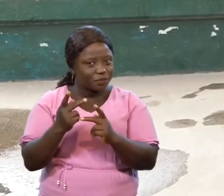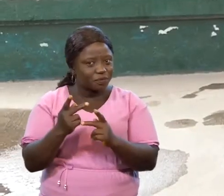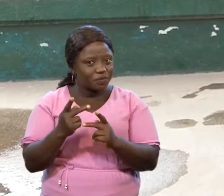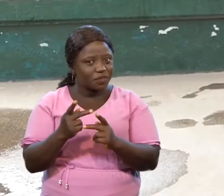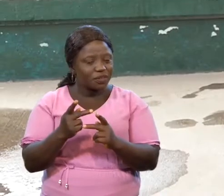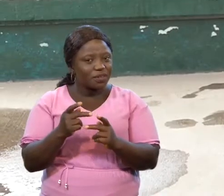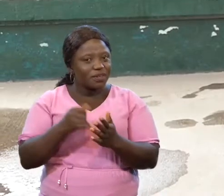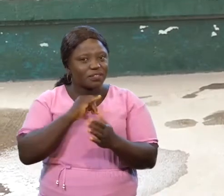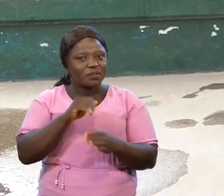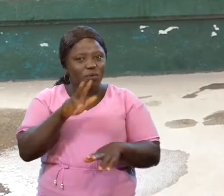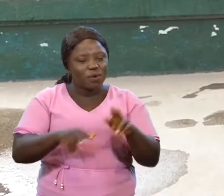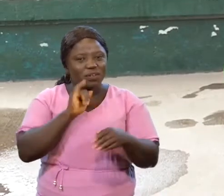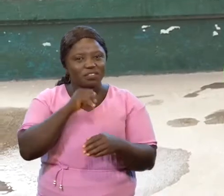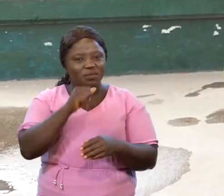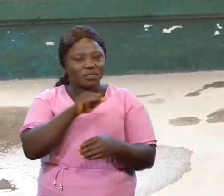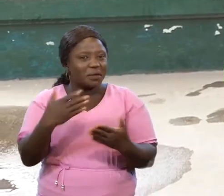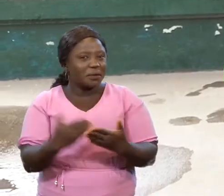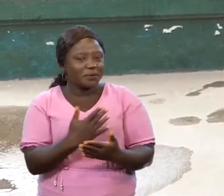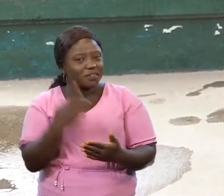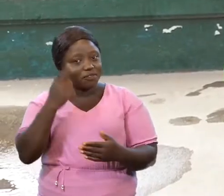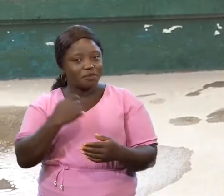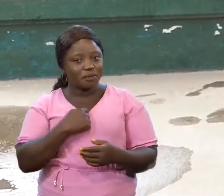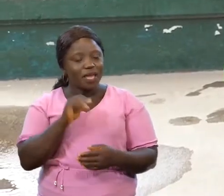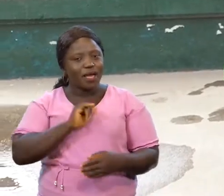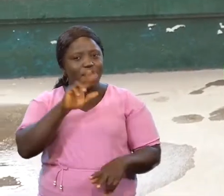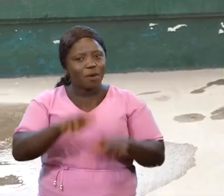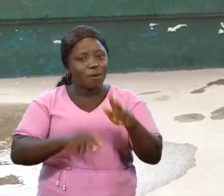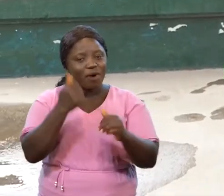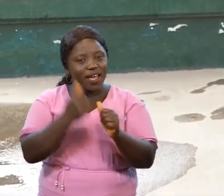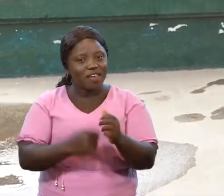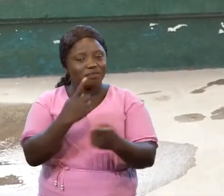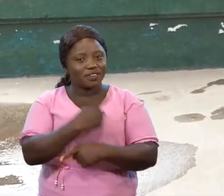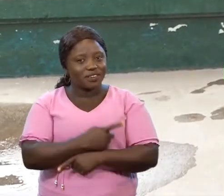views. Working is not a new thing for me. I work every day.